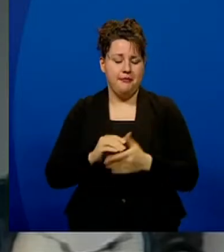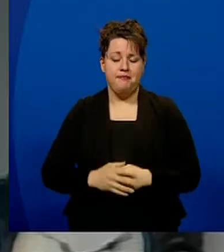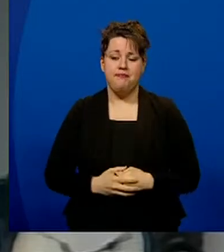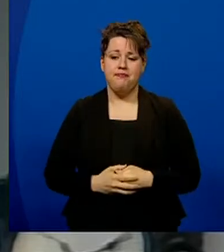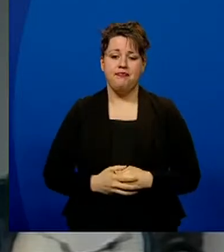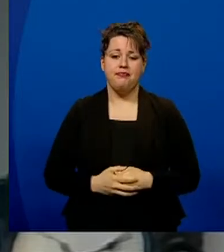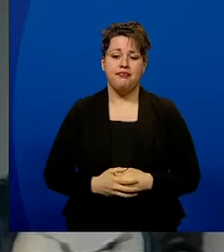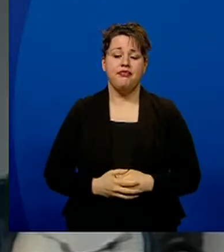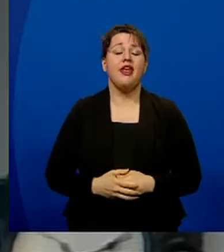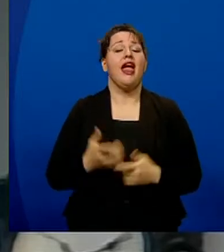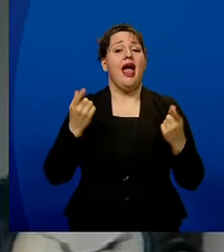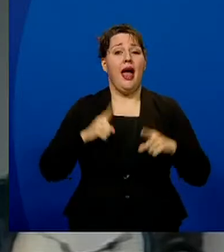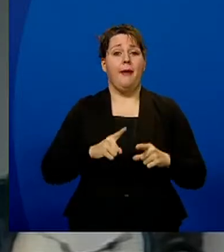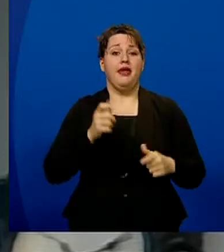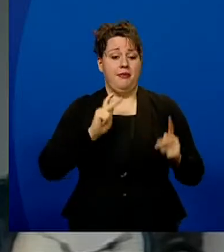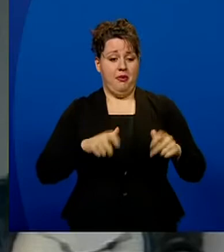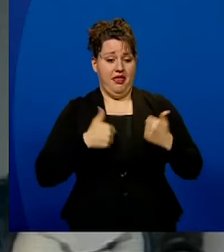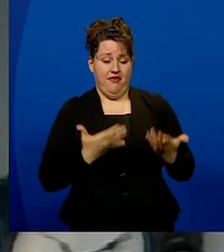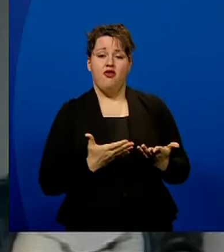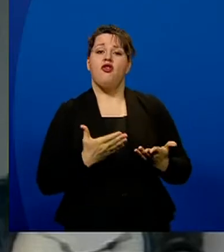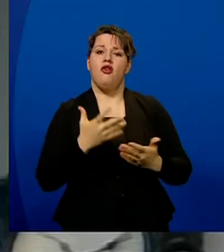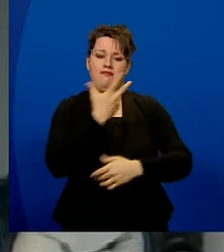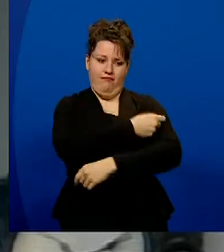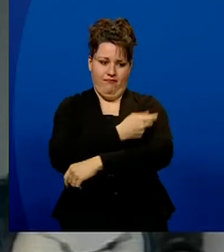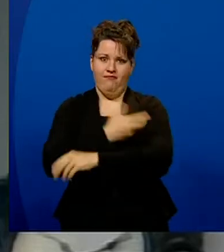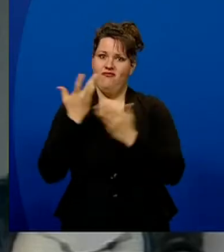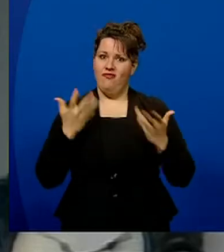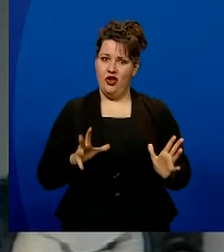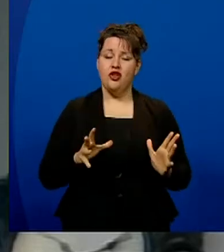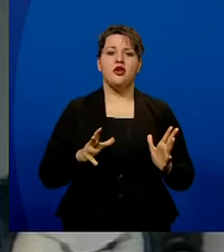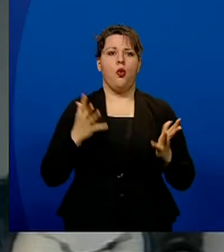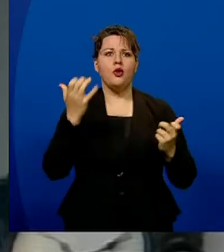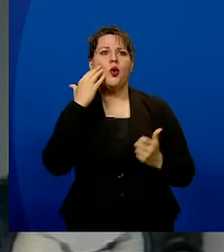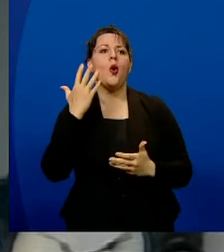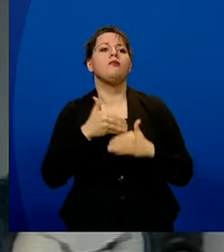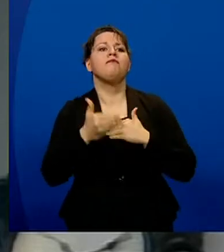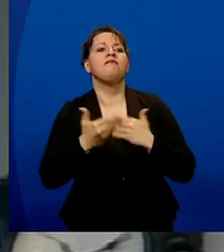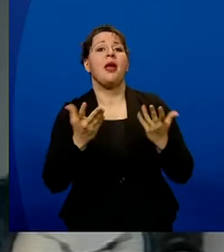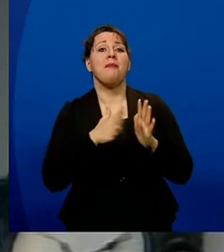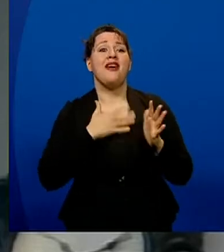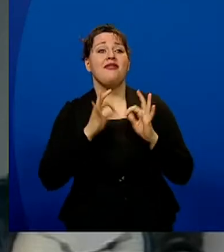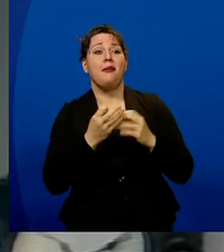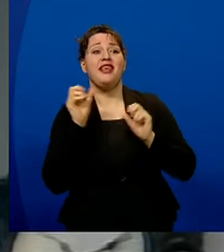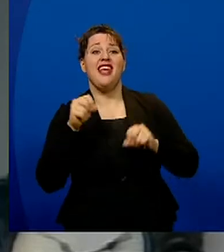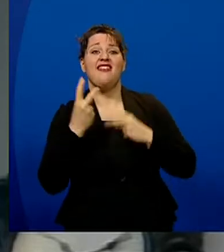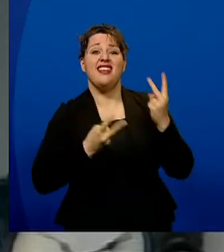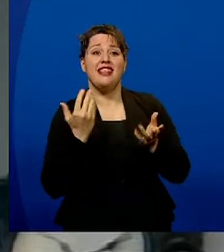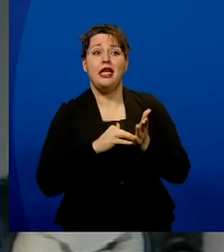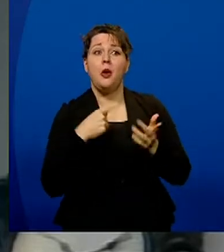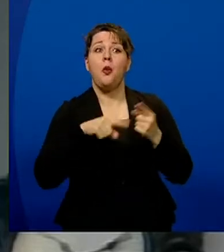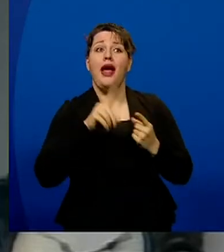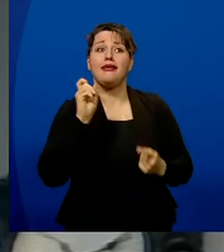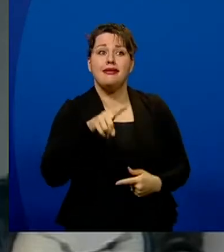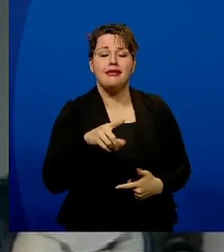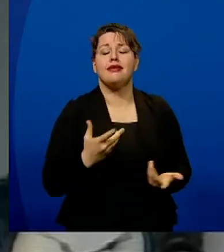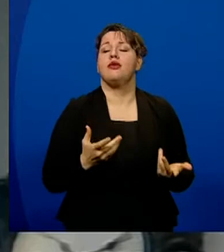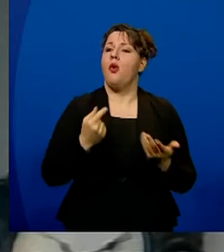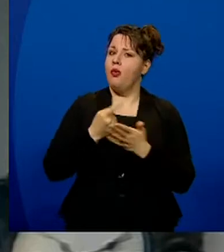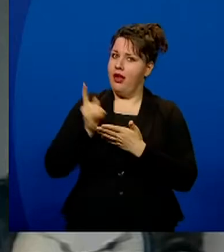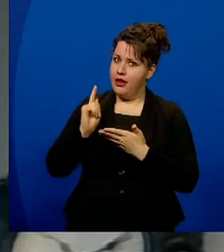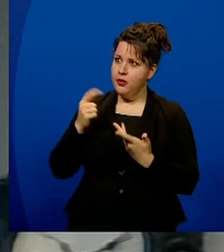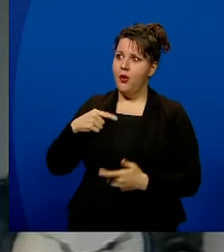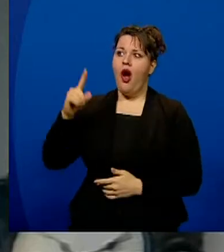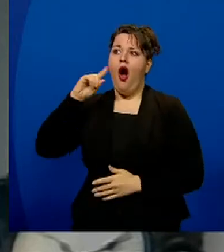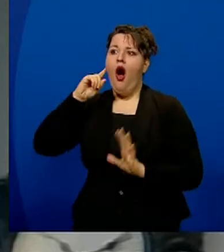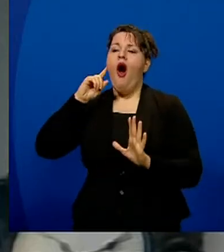Once residents were vaccinated, they wanted to know what's next. When does my family get to come in again? Last week, when we heard